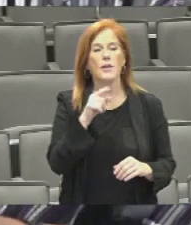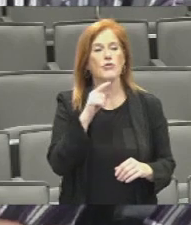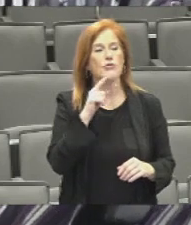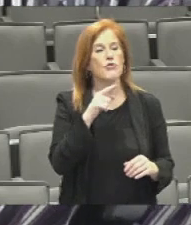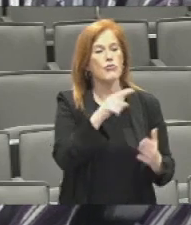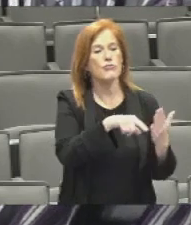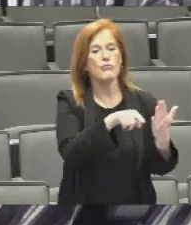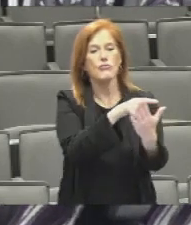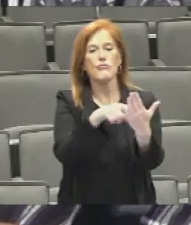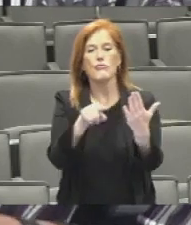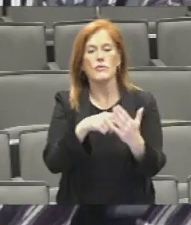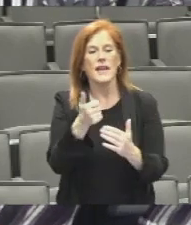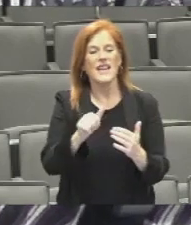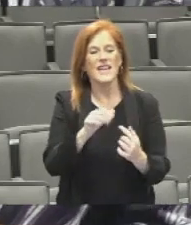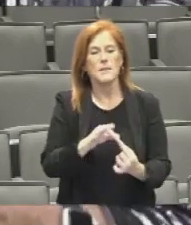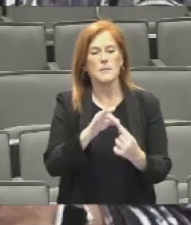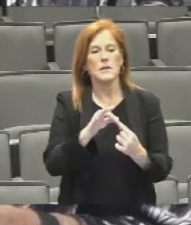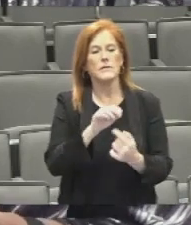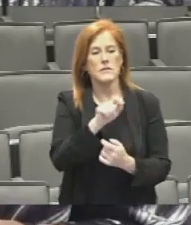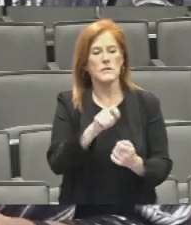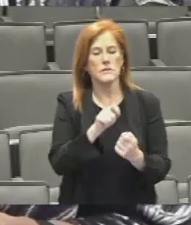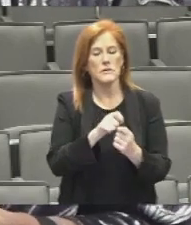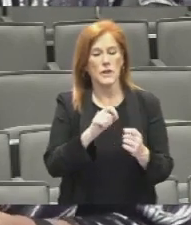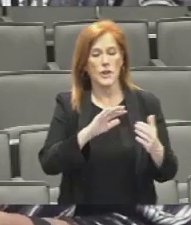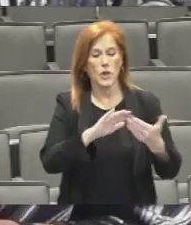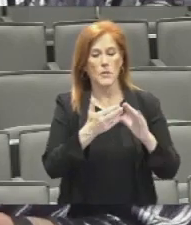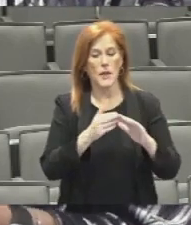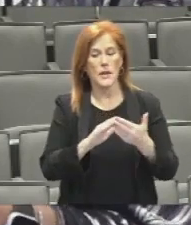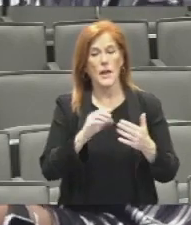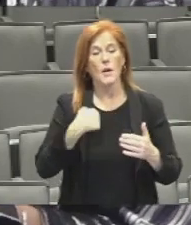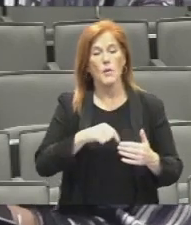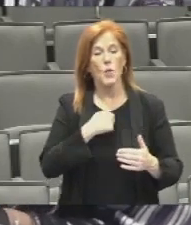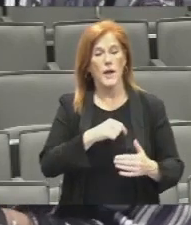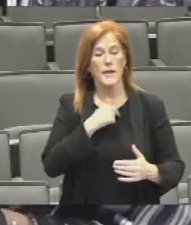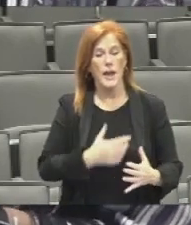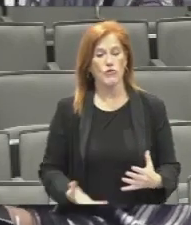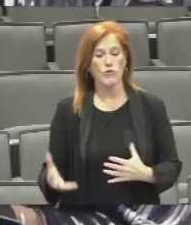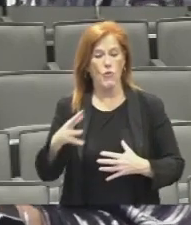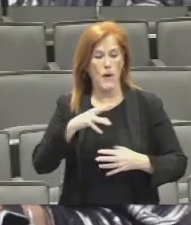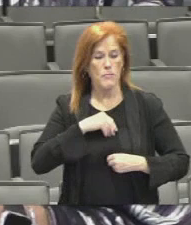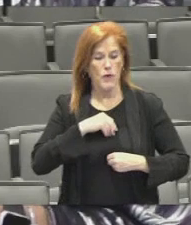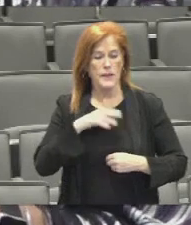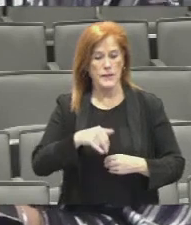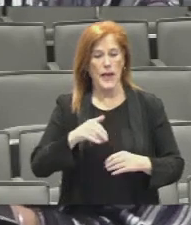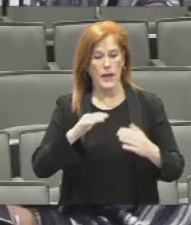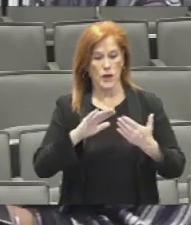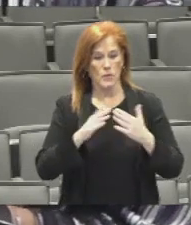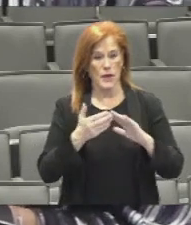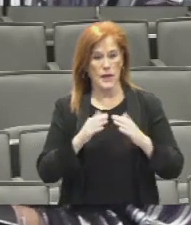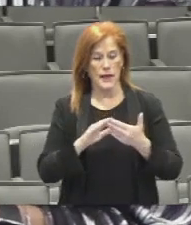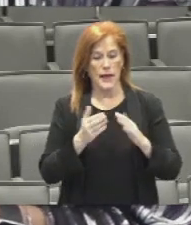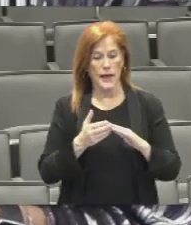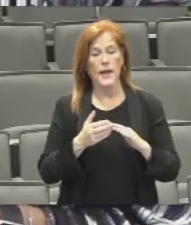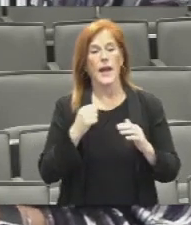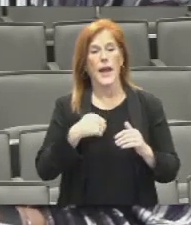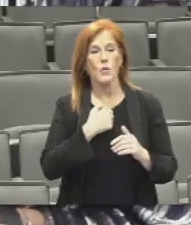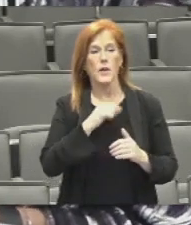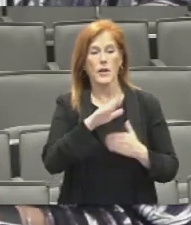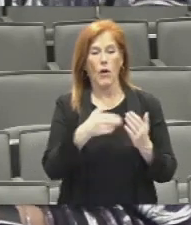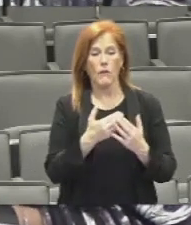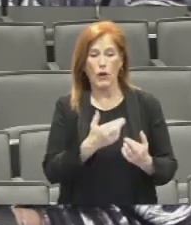to a community, but to say we need to embrace that community and we need to see that resources go to that community.